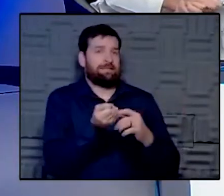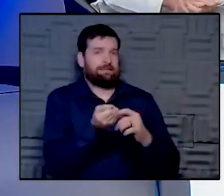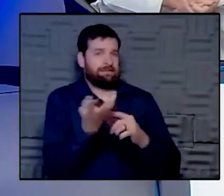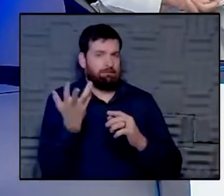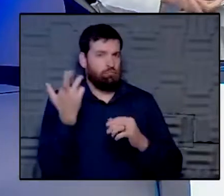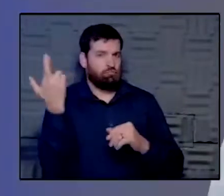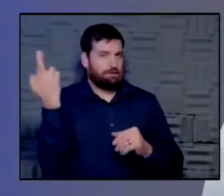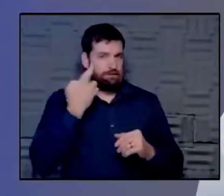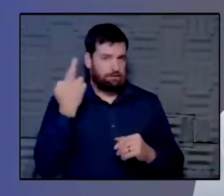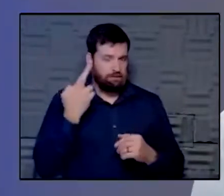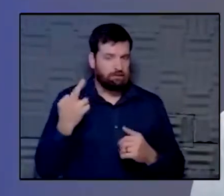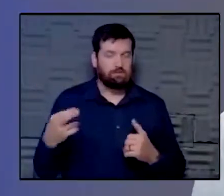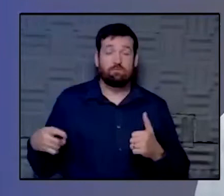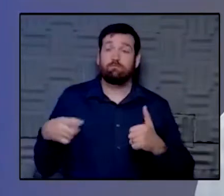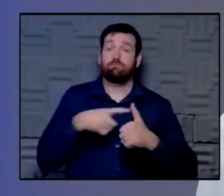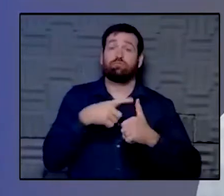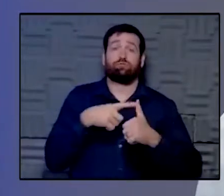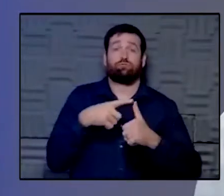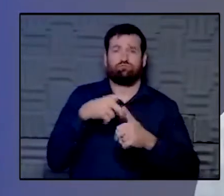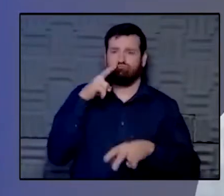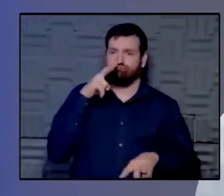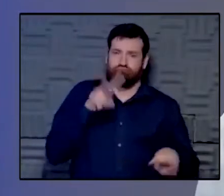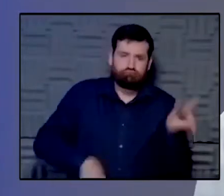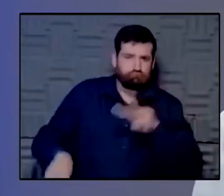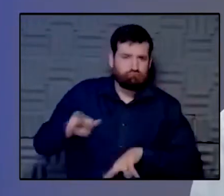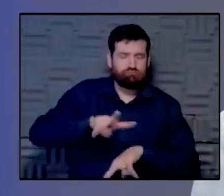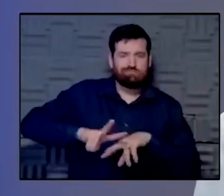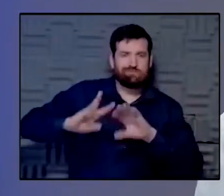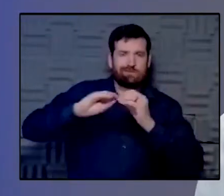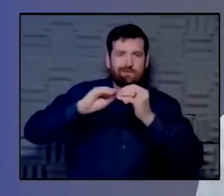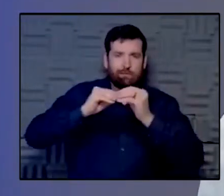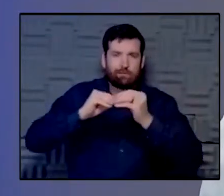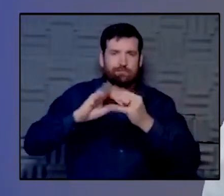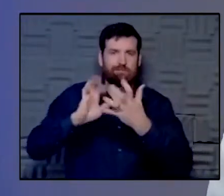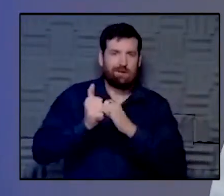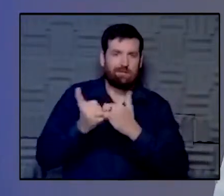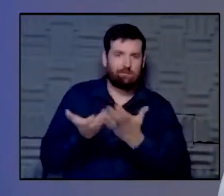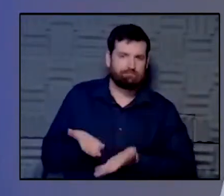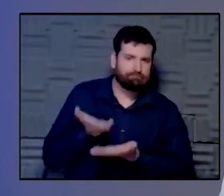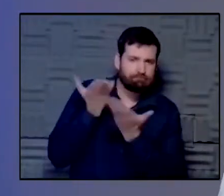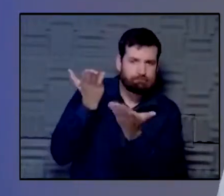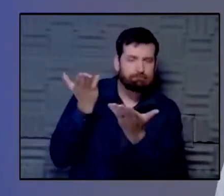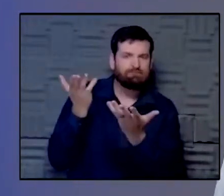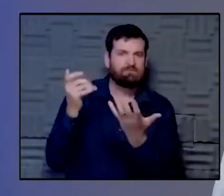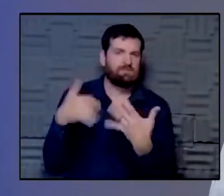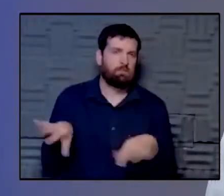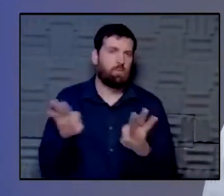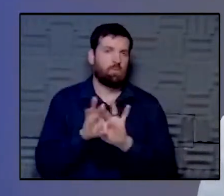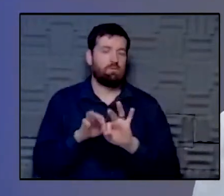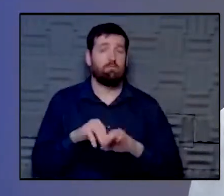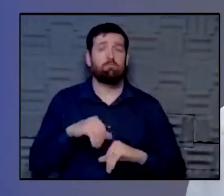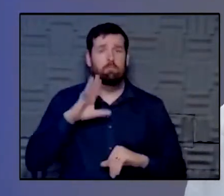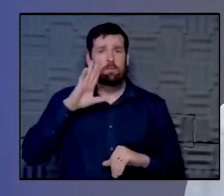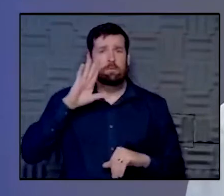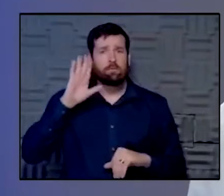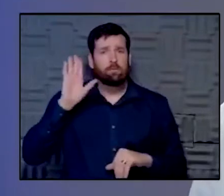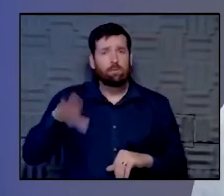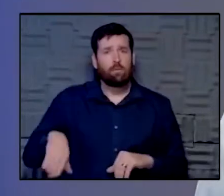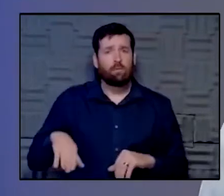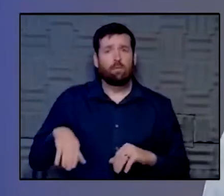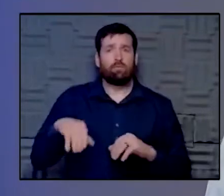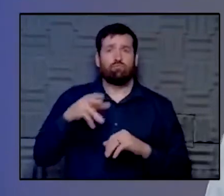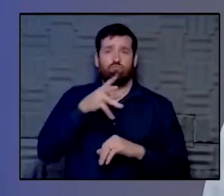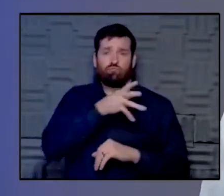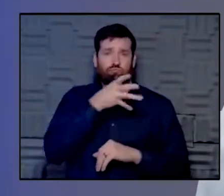multifactorial. So first of all, looking at the data and the data collection and how it's presented, I think, is important. Also, we do know and understand that